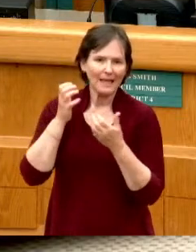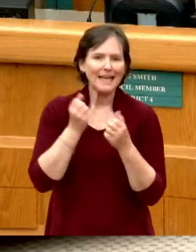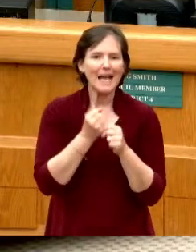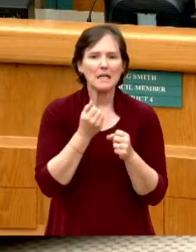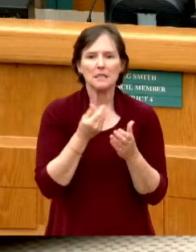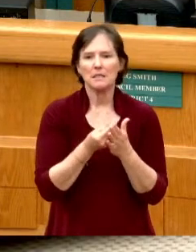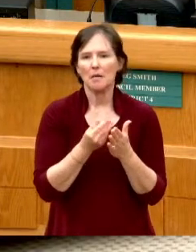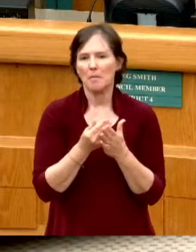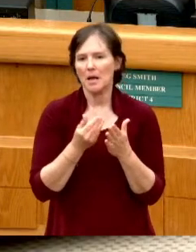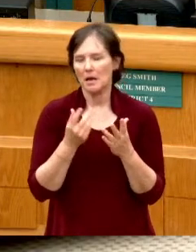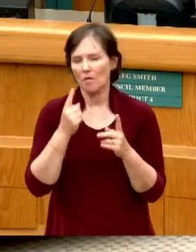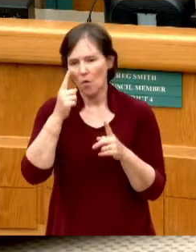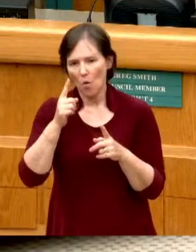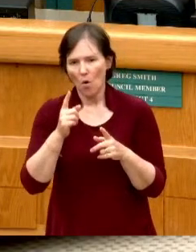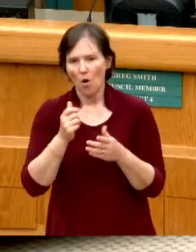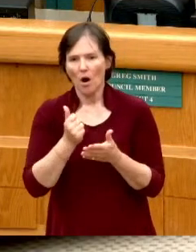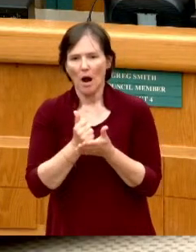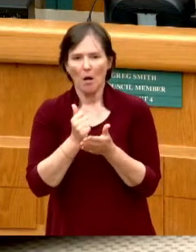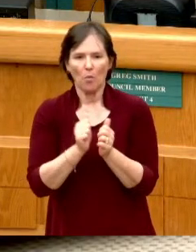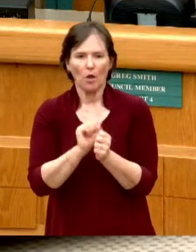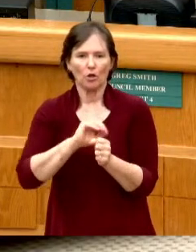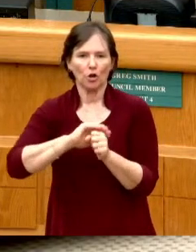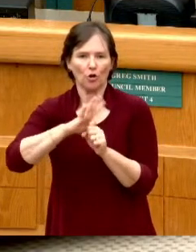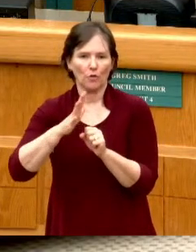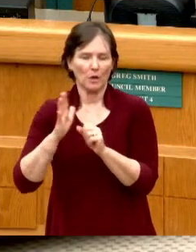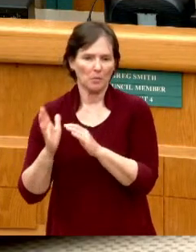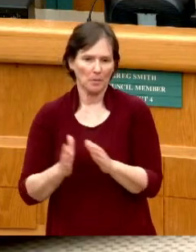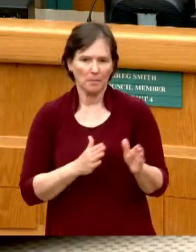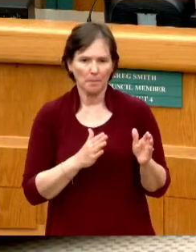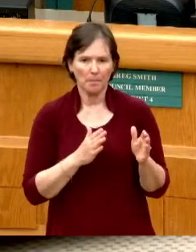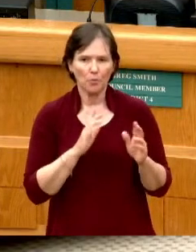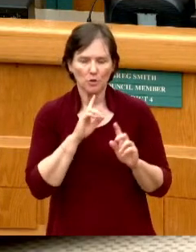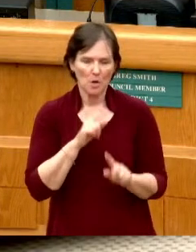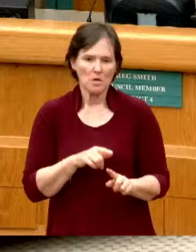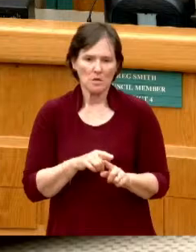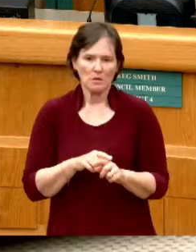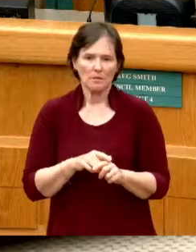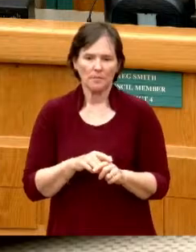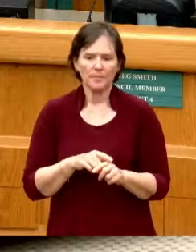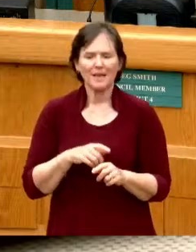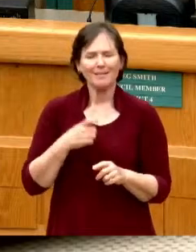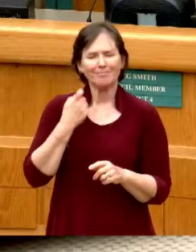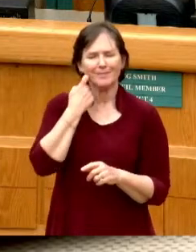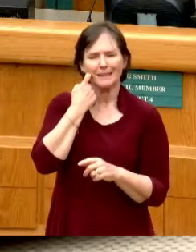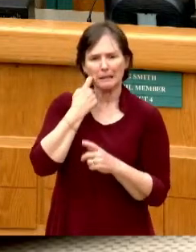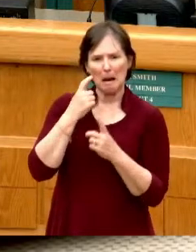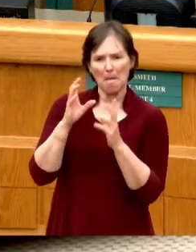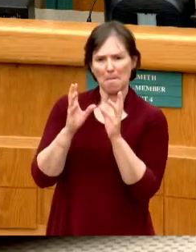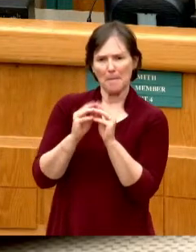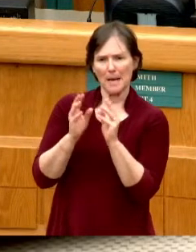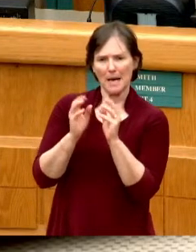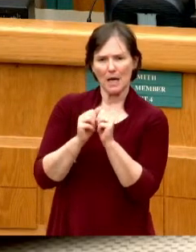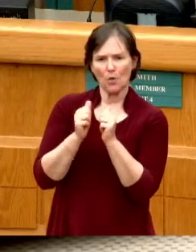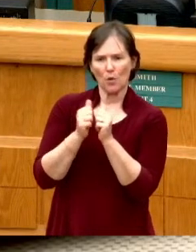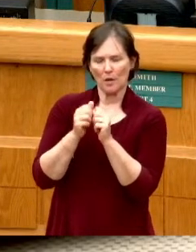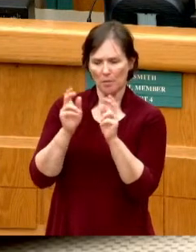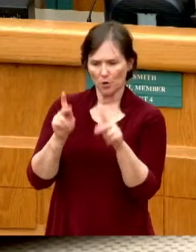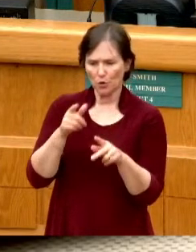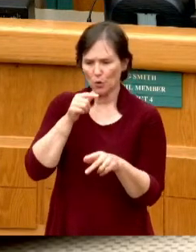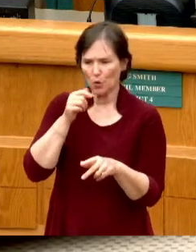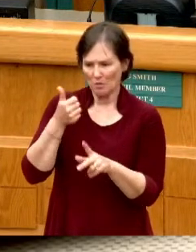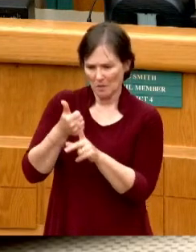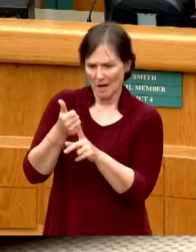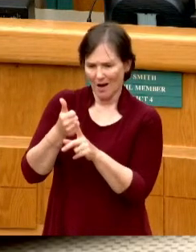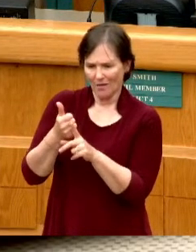with the senator who is a member of the Finance Committee in the Senate, and we were talking about this